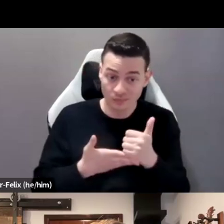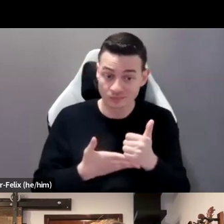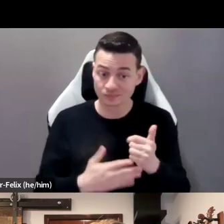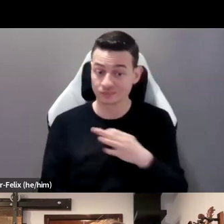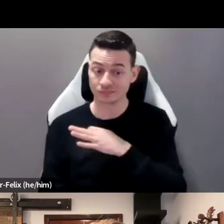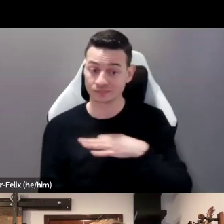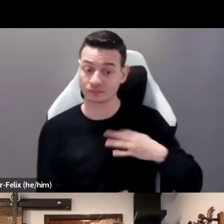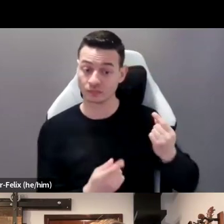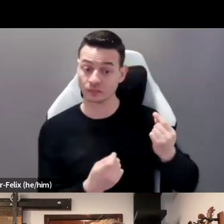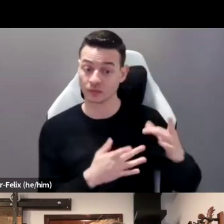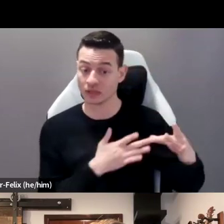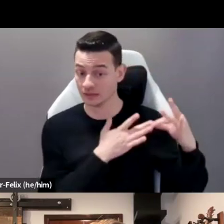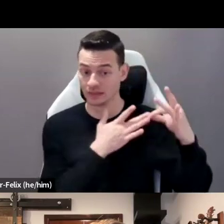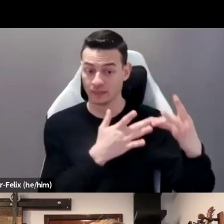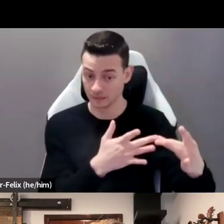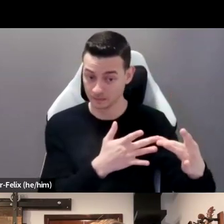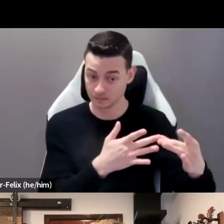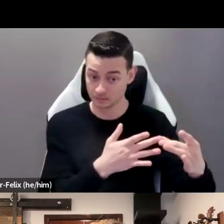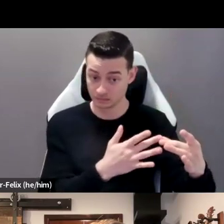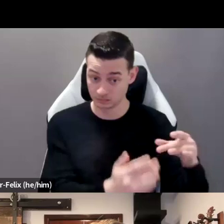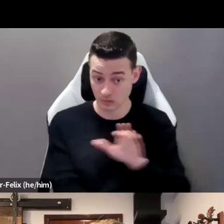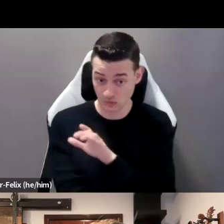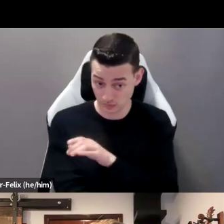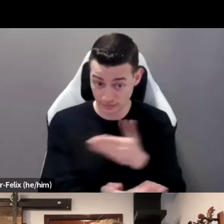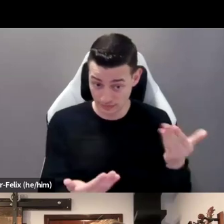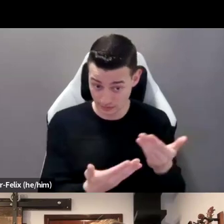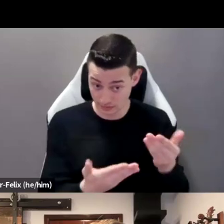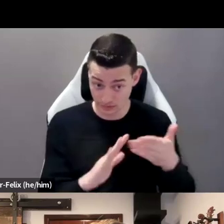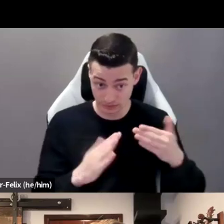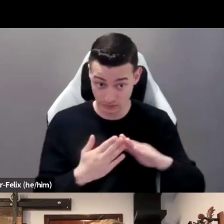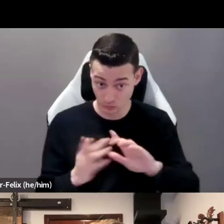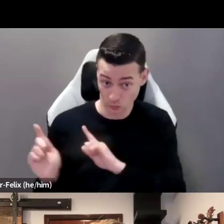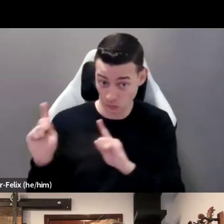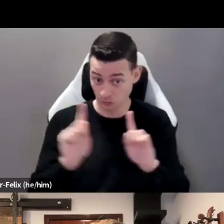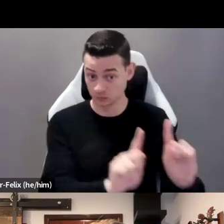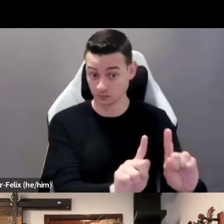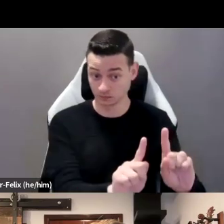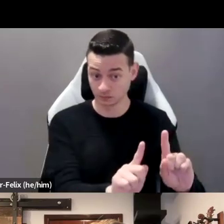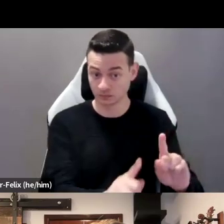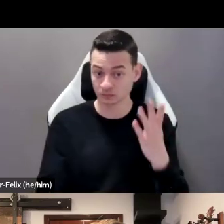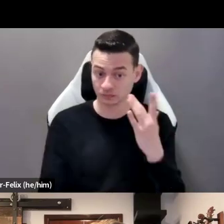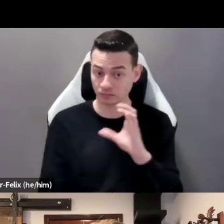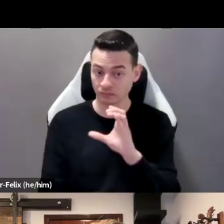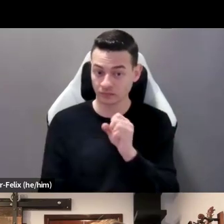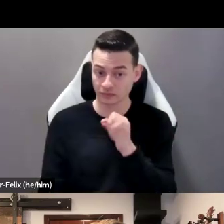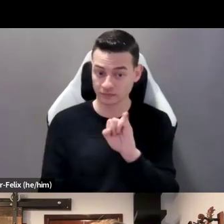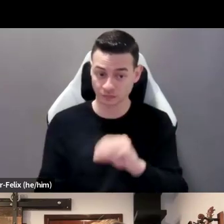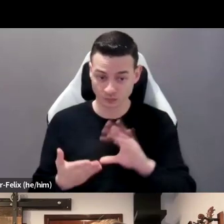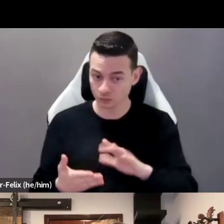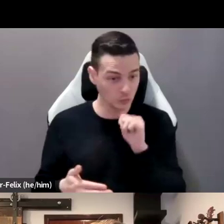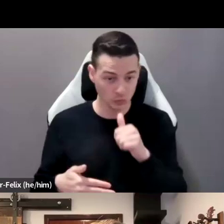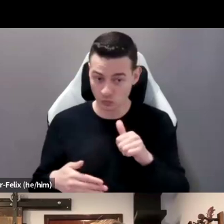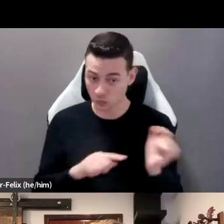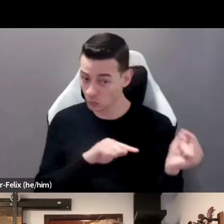to a clinic in the city, went with him because CSI students don't come into Manhattan a lot, right? And there wasn't a place